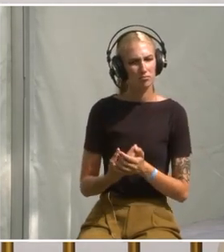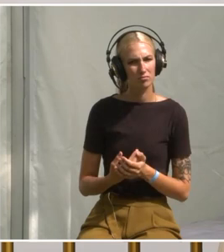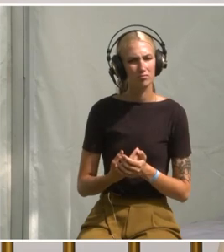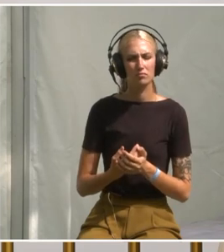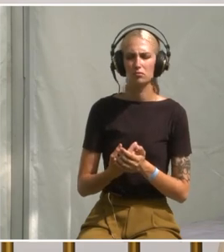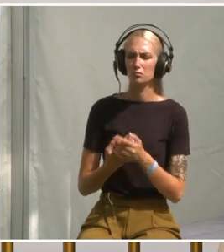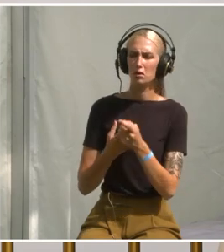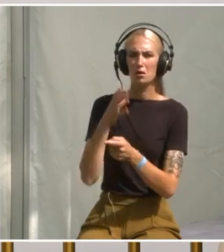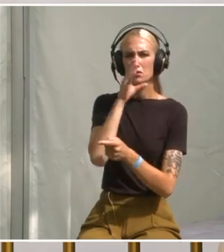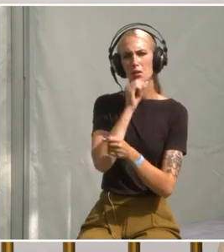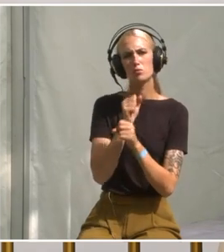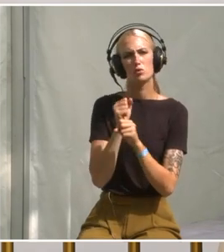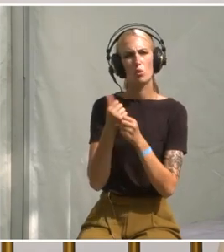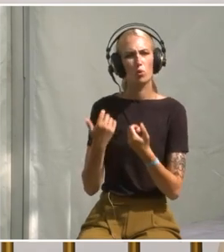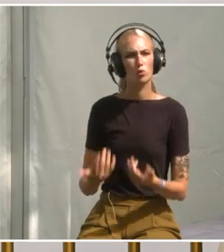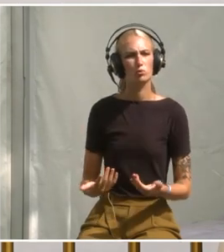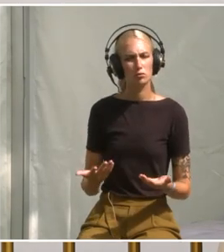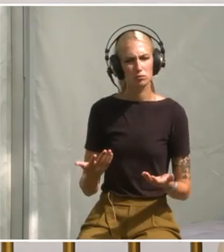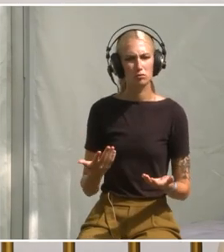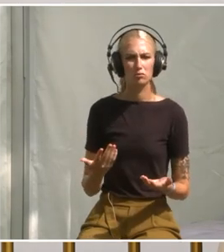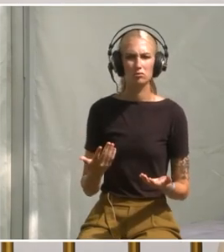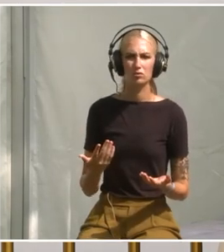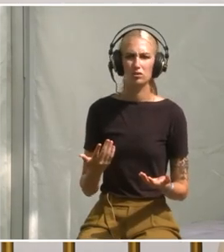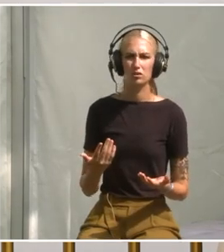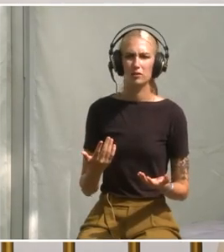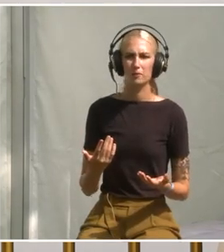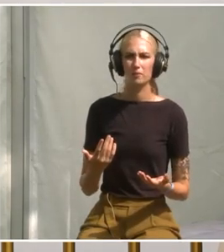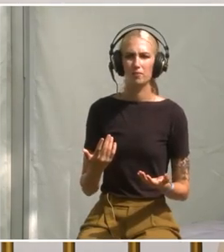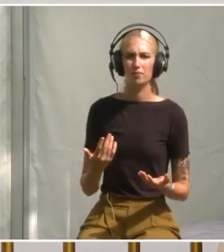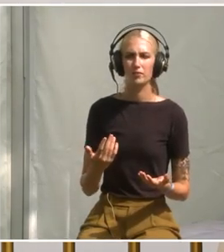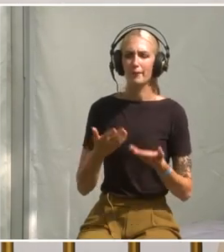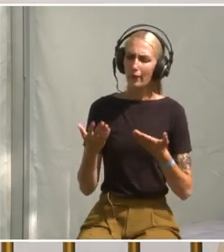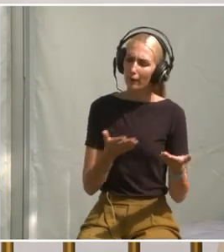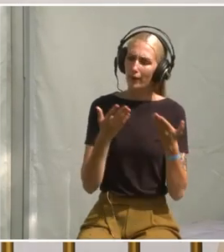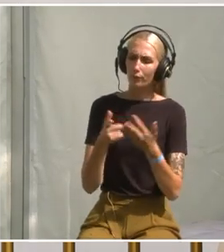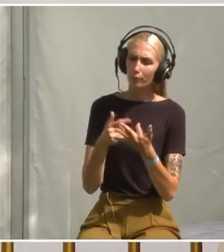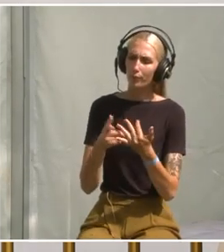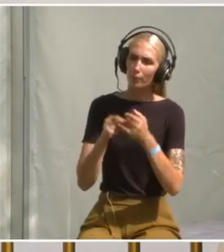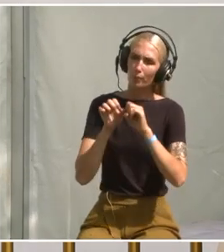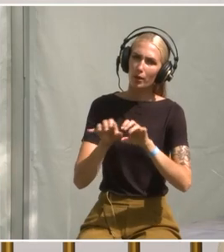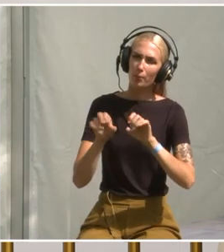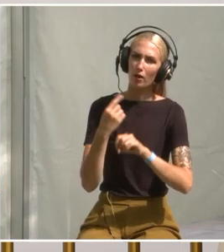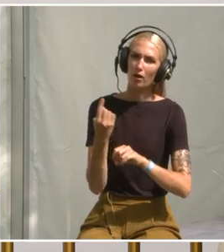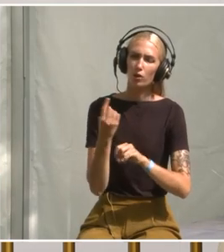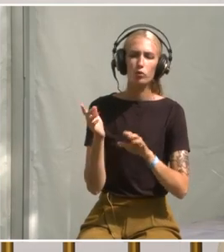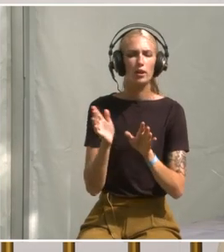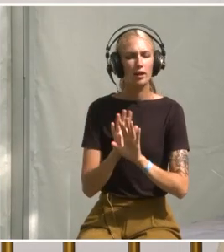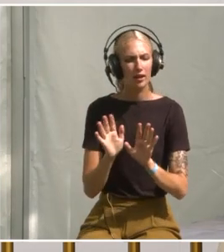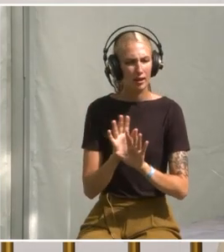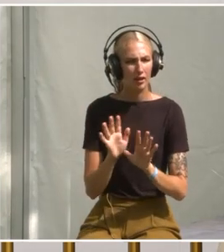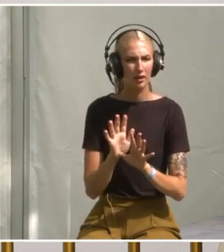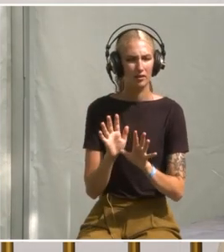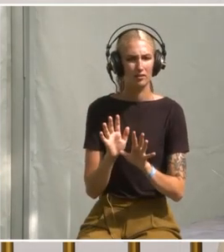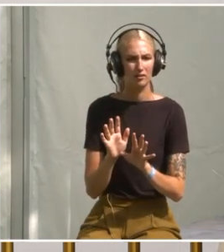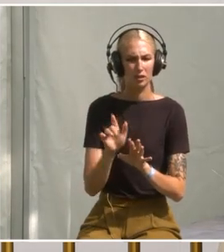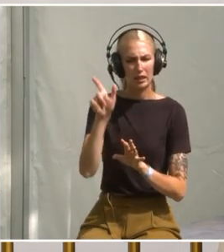that it's the personal, not that we are only telling the general services what we have, but how we get better understanding what